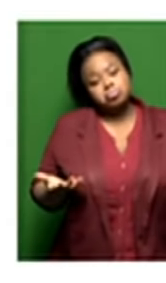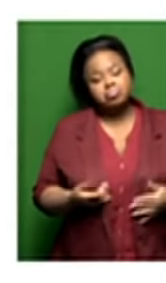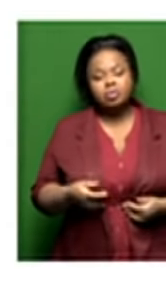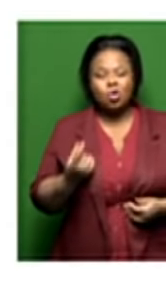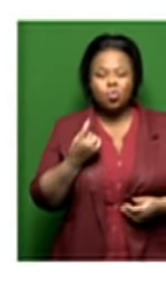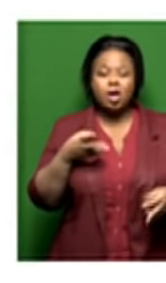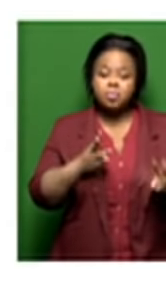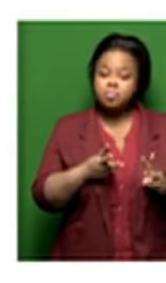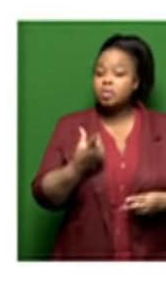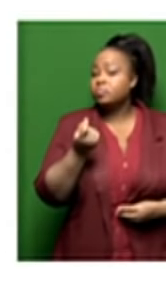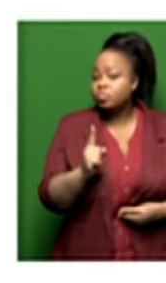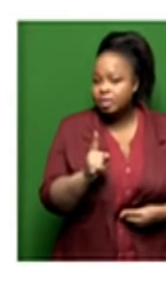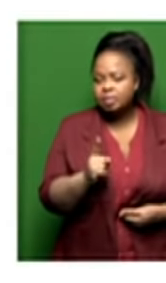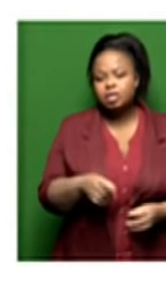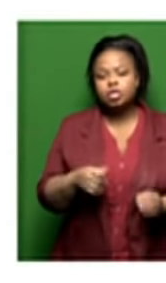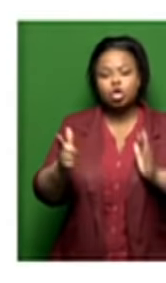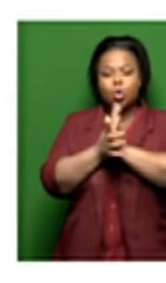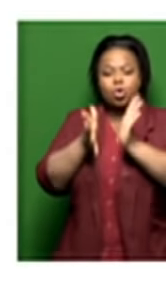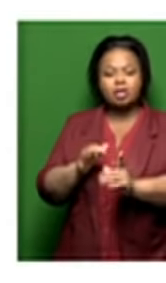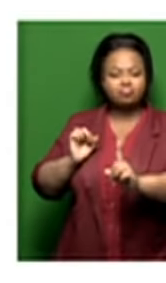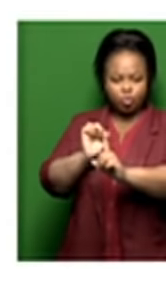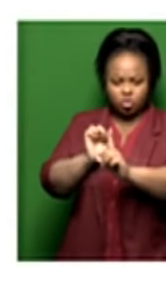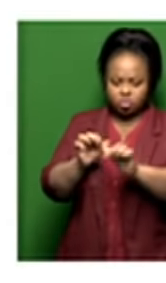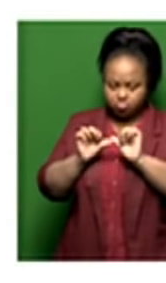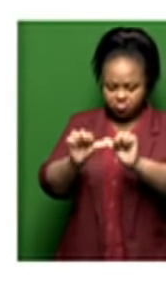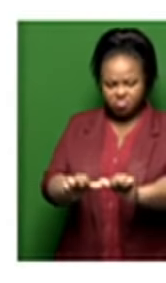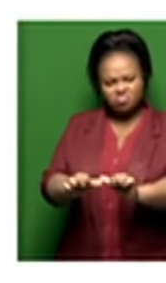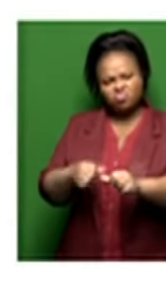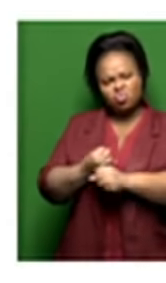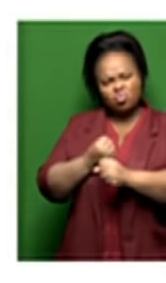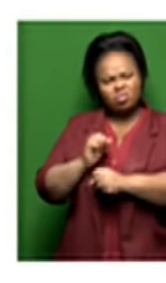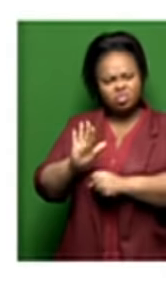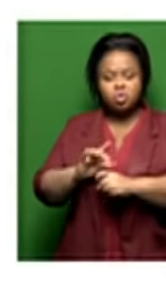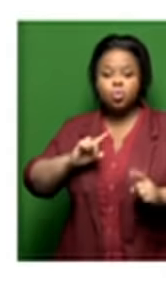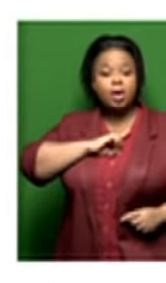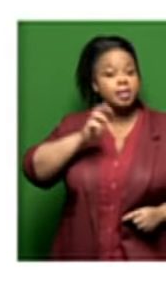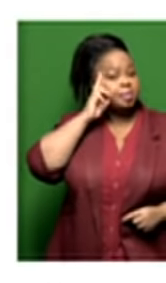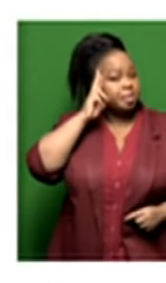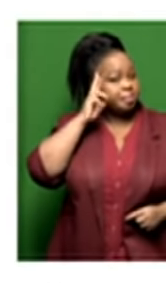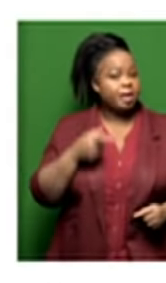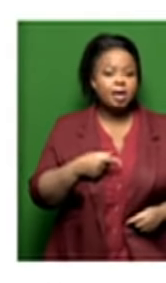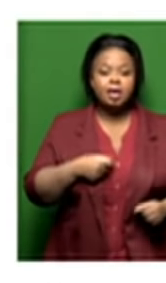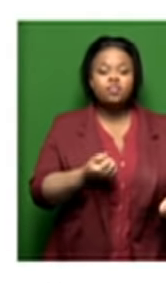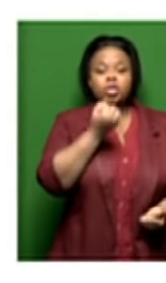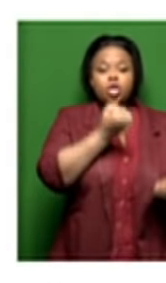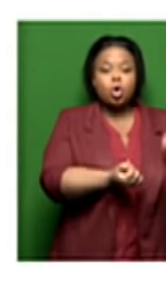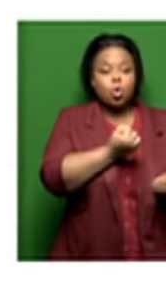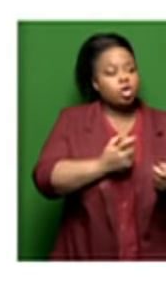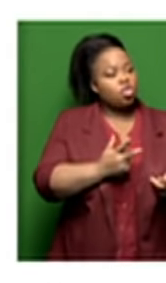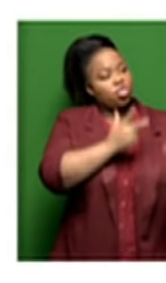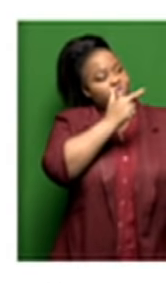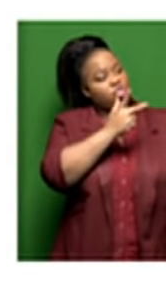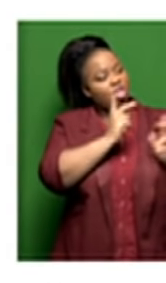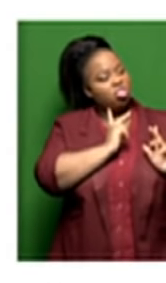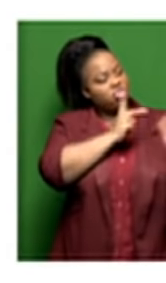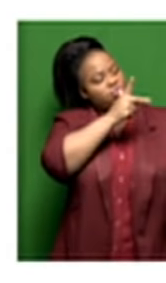legal, I would say the legal leg that is pursuing. Remember, Sakina, he walked out of the legal system. This is also